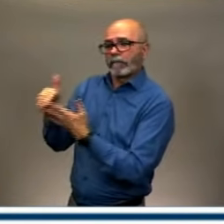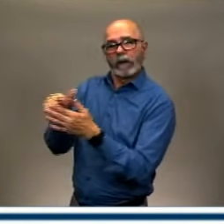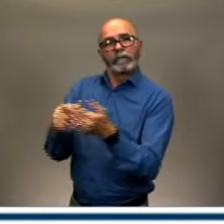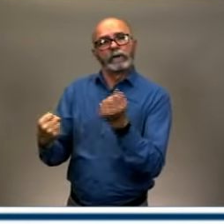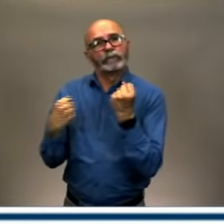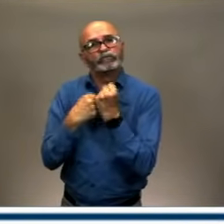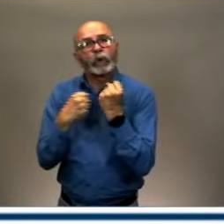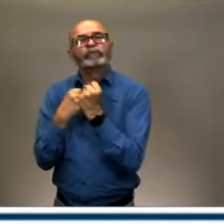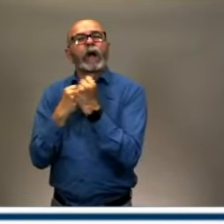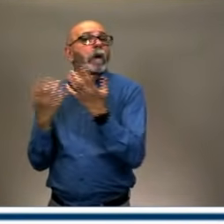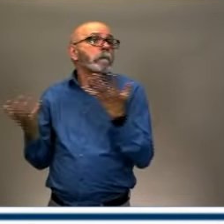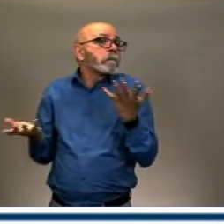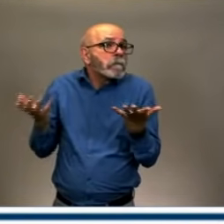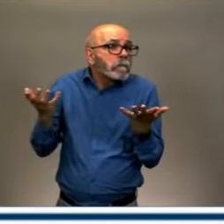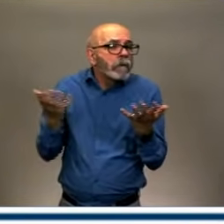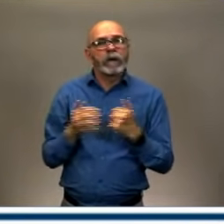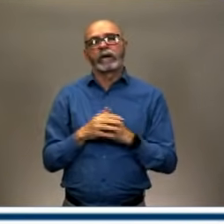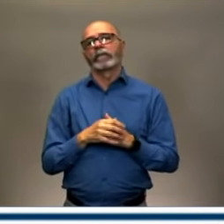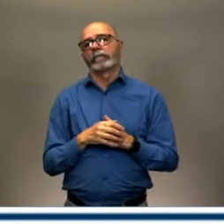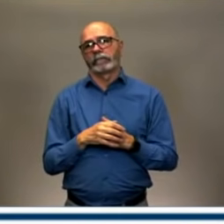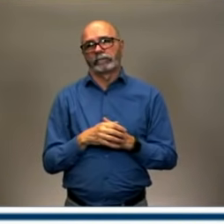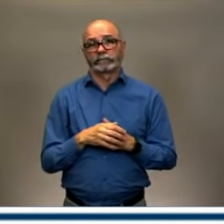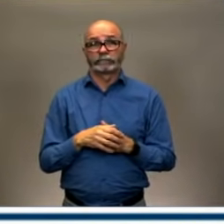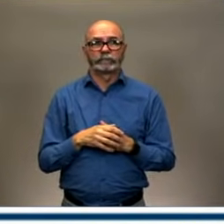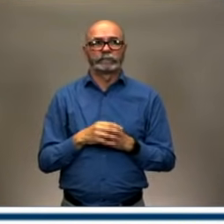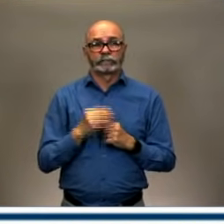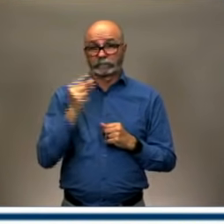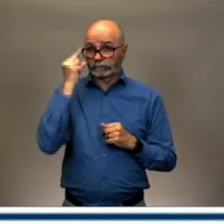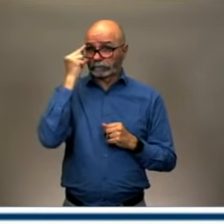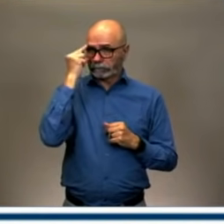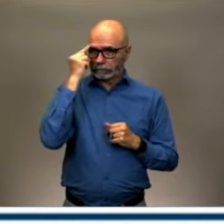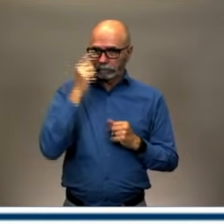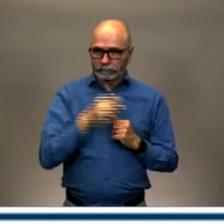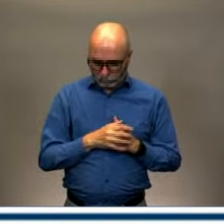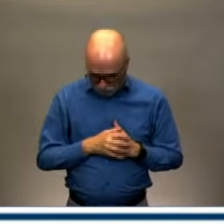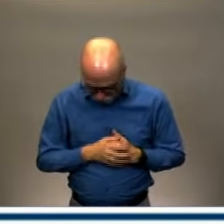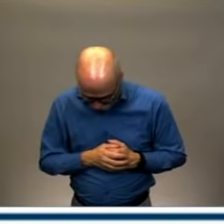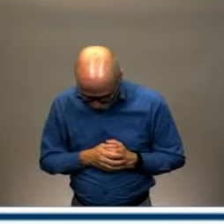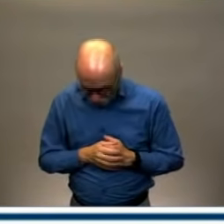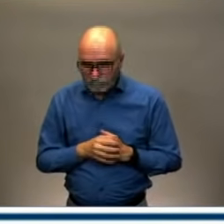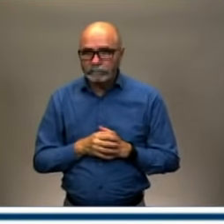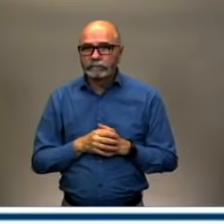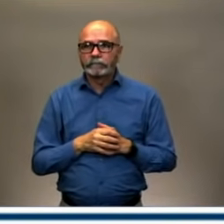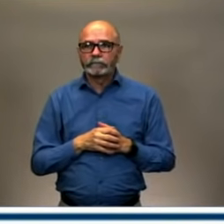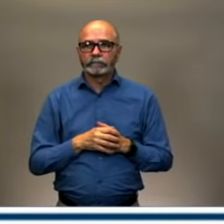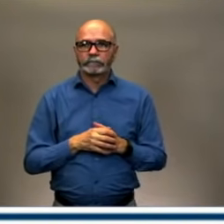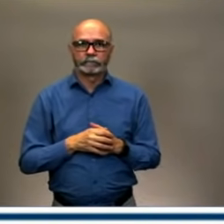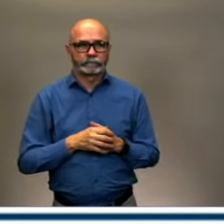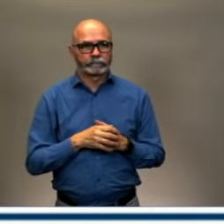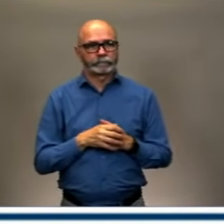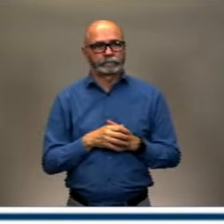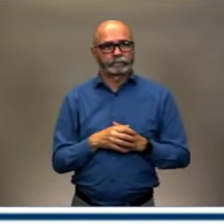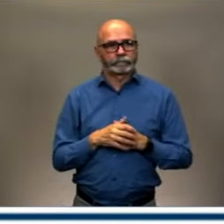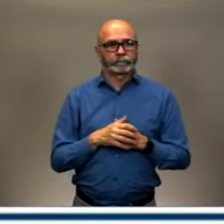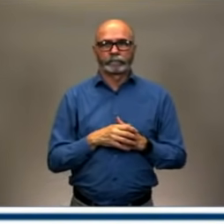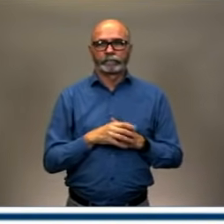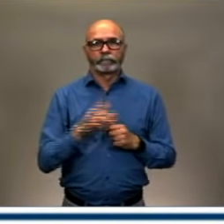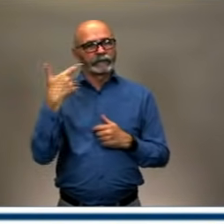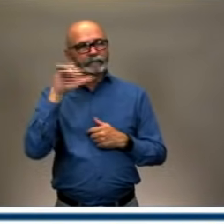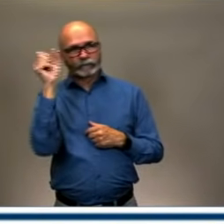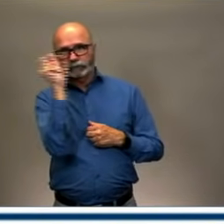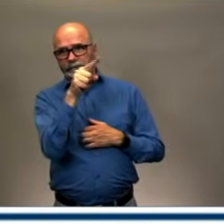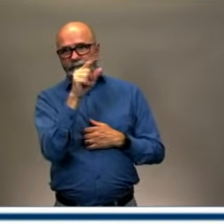their community. Go ahead with your follow-up, Jesse. Thank you. I guess